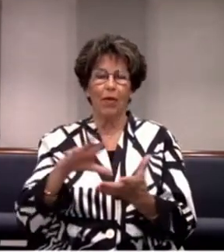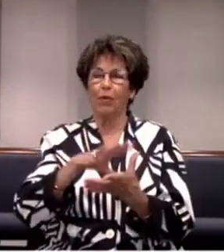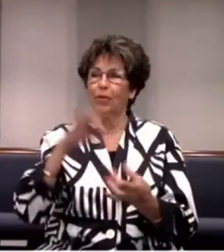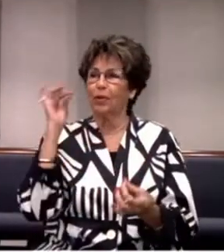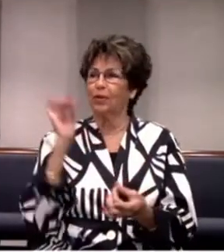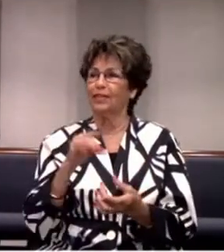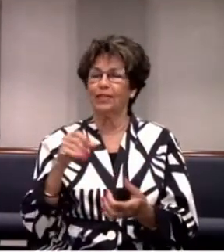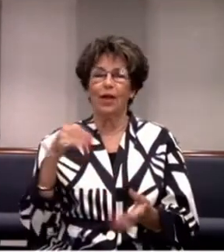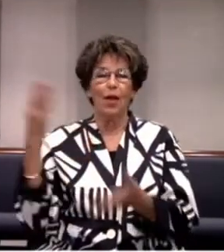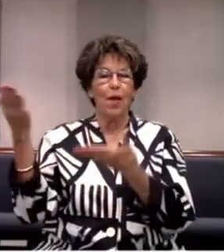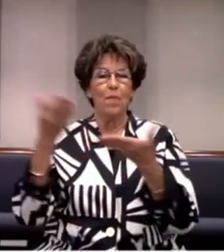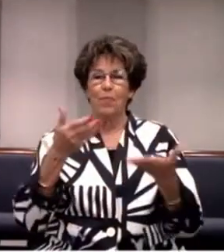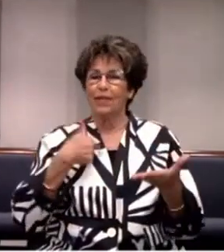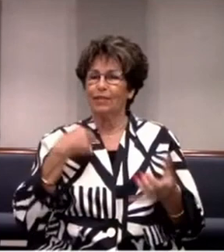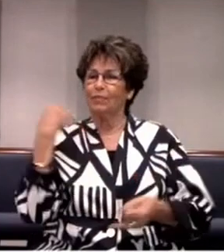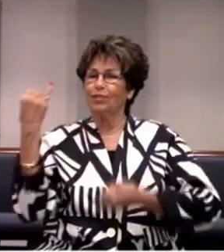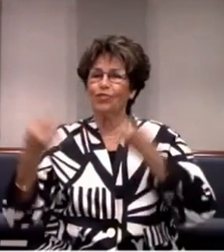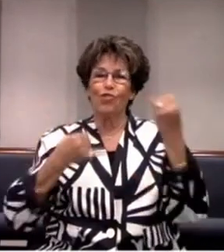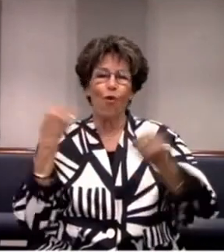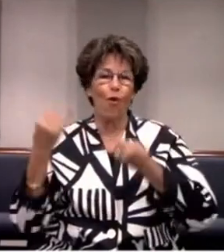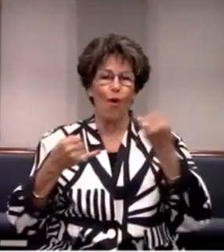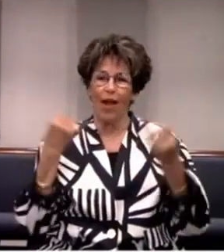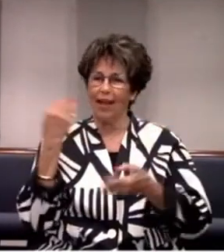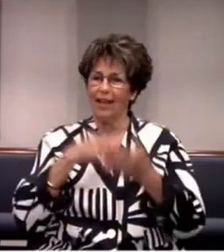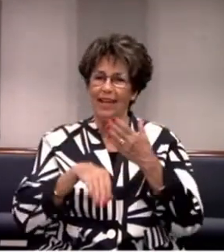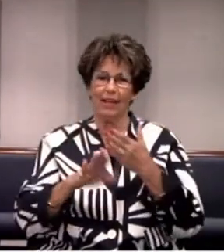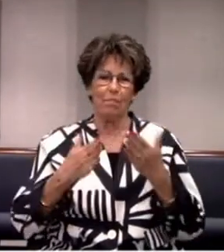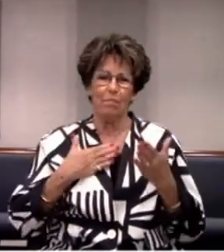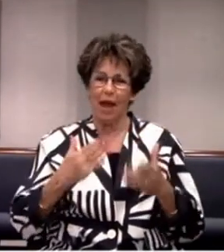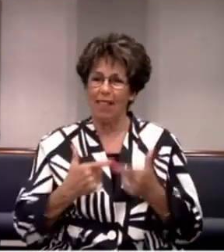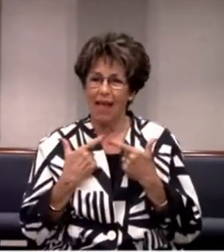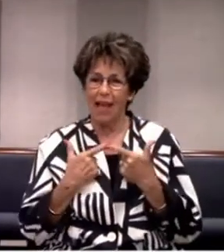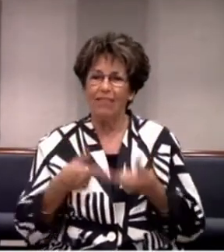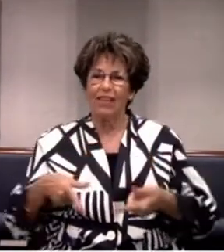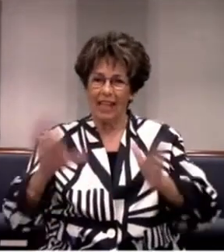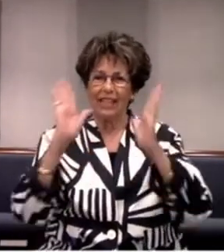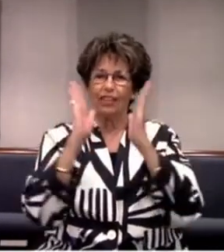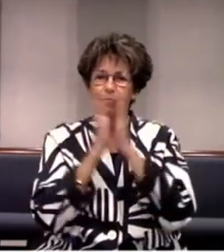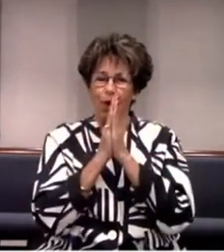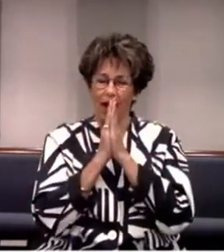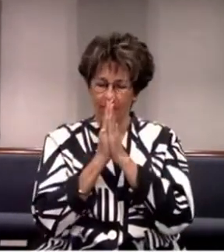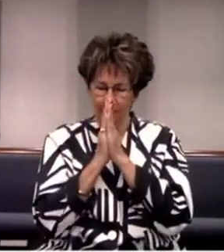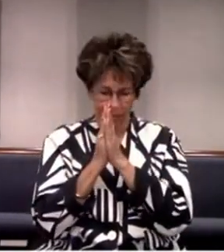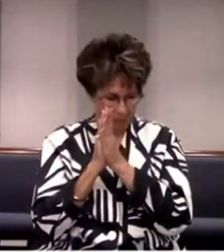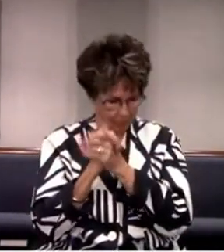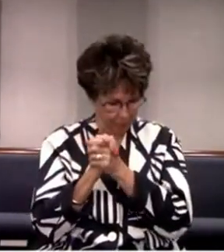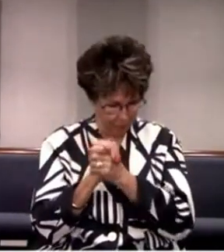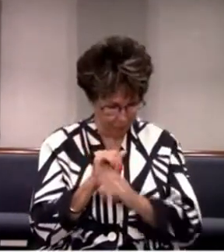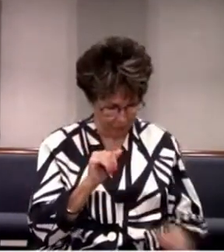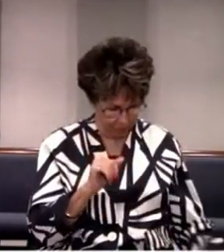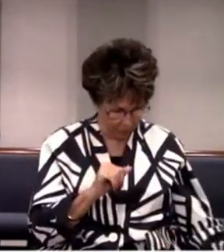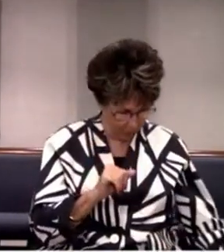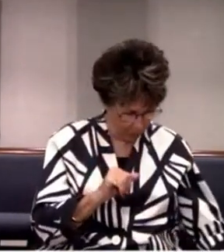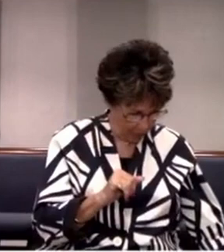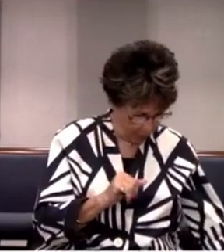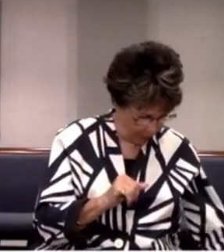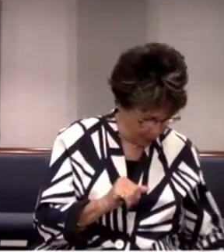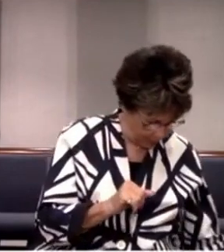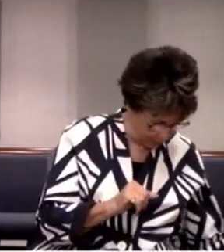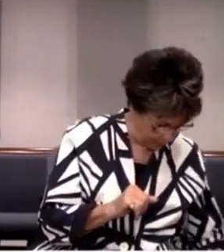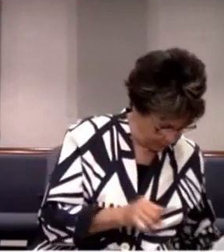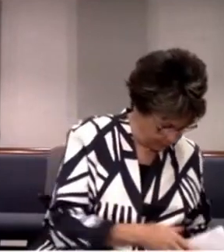bring some joy into your life. Would you pray? Let's bow our heads and close our eyes. Heavenly Father